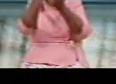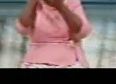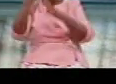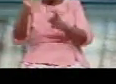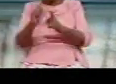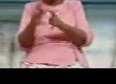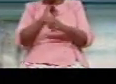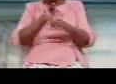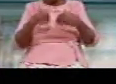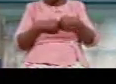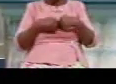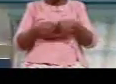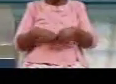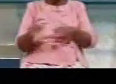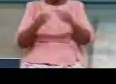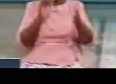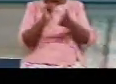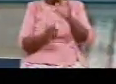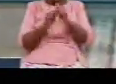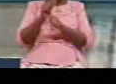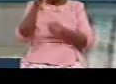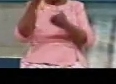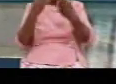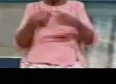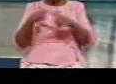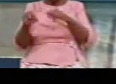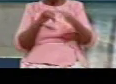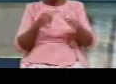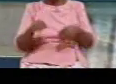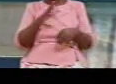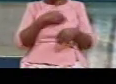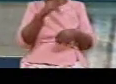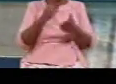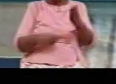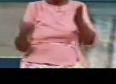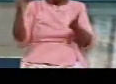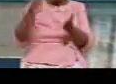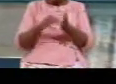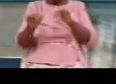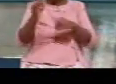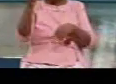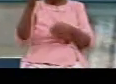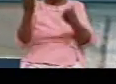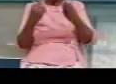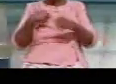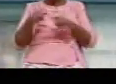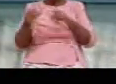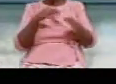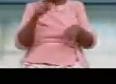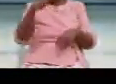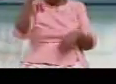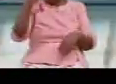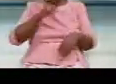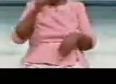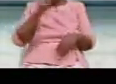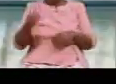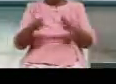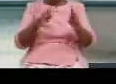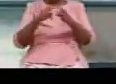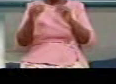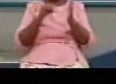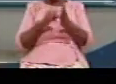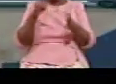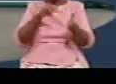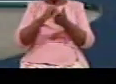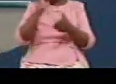out. What else do you want me to do? I'm still available. It is that attitude that God will